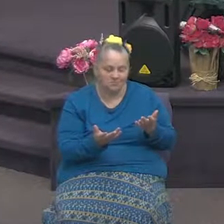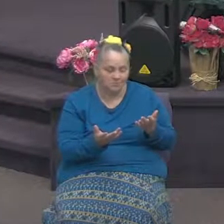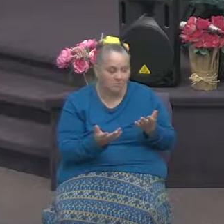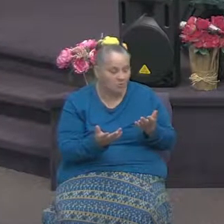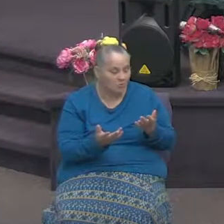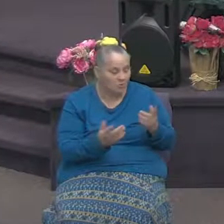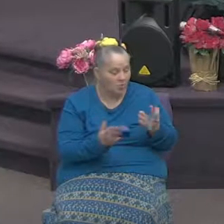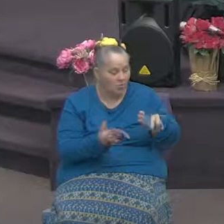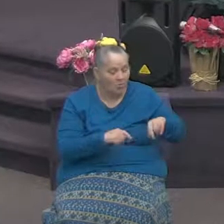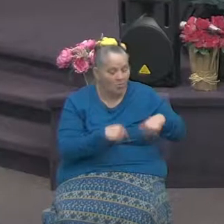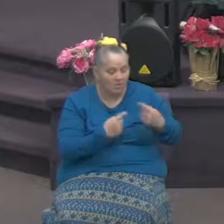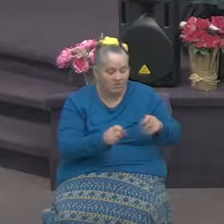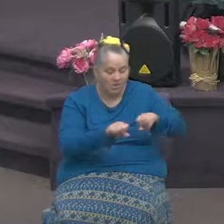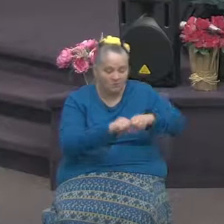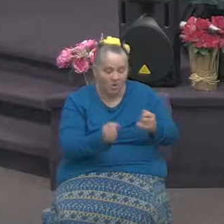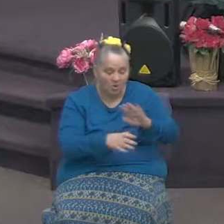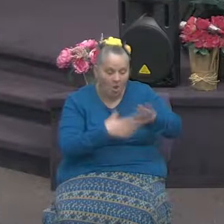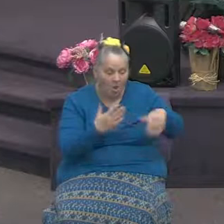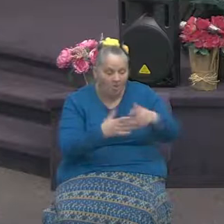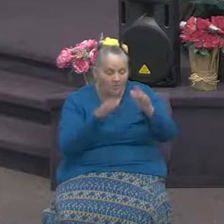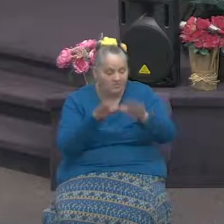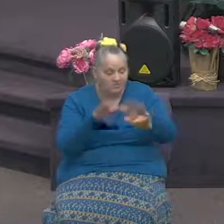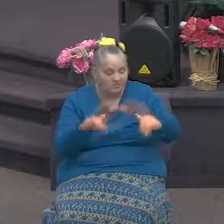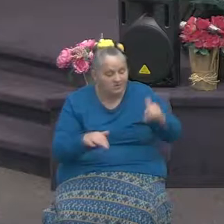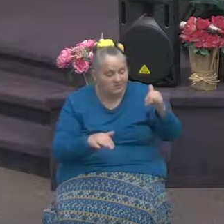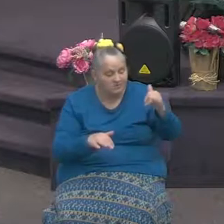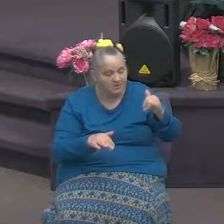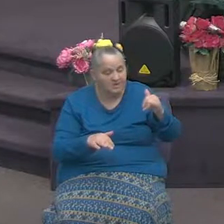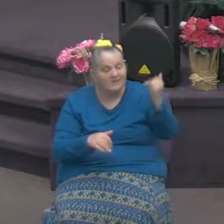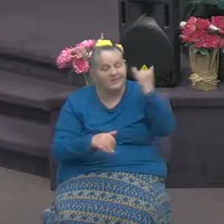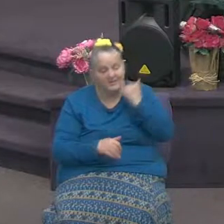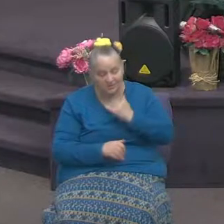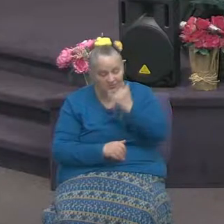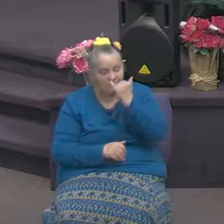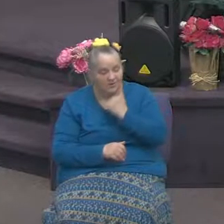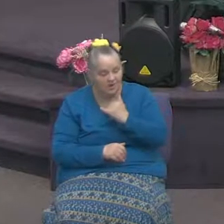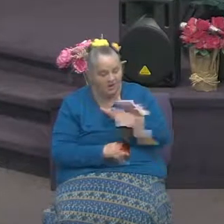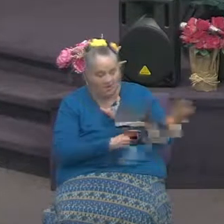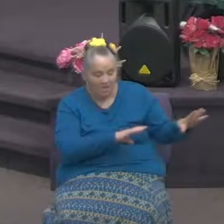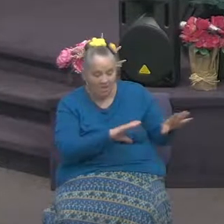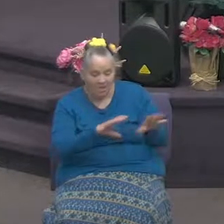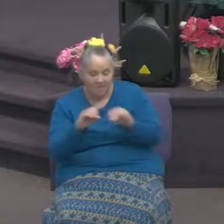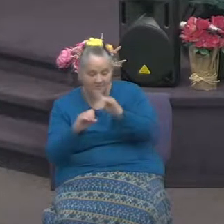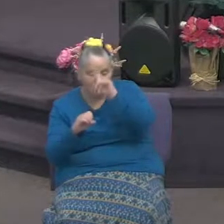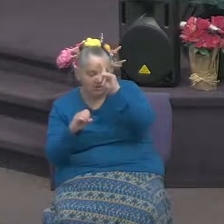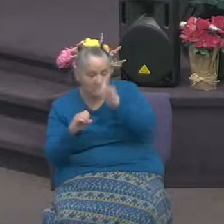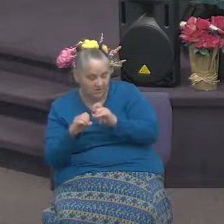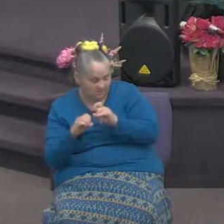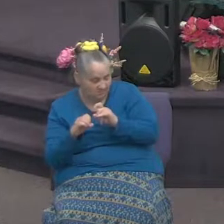And once it broke, all the children of Egypt, or Israel, left Egypt.